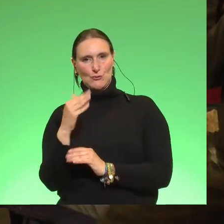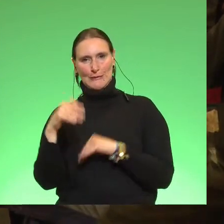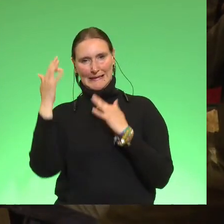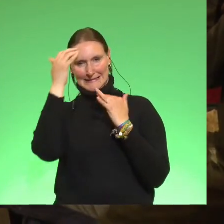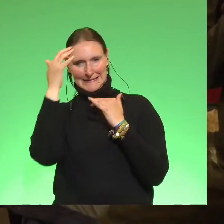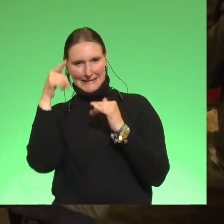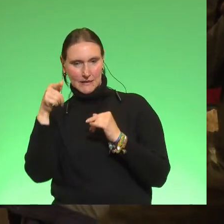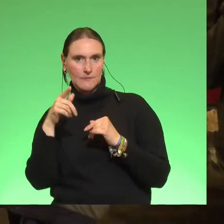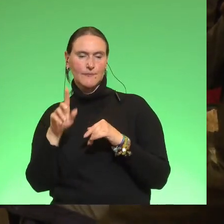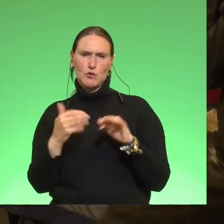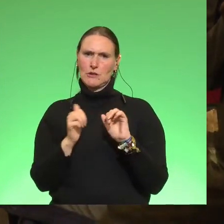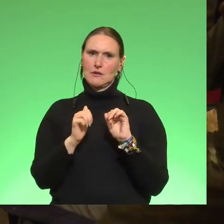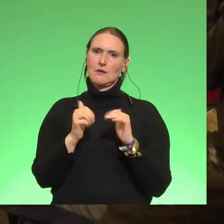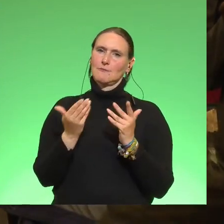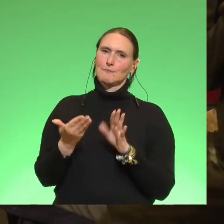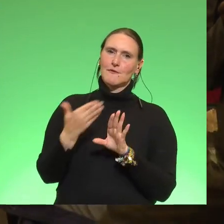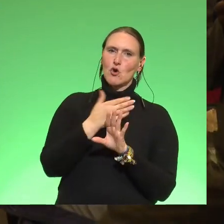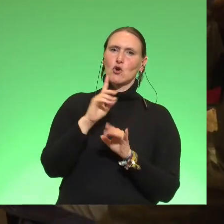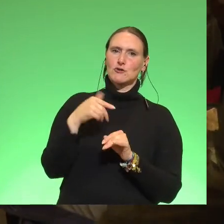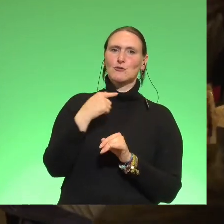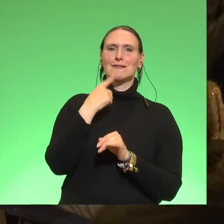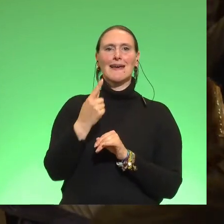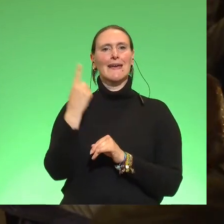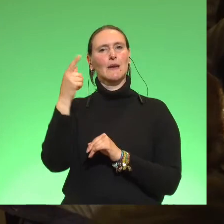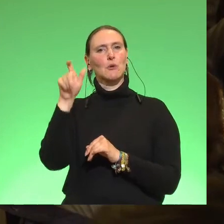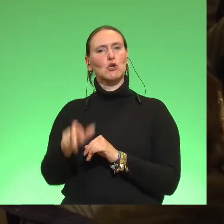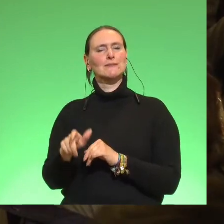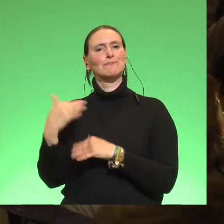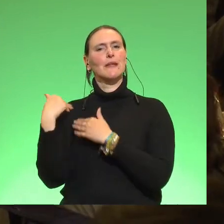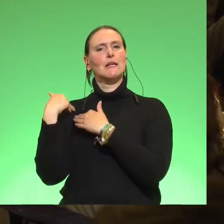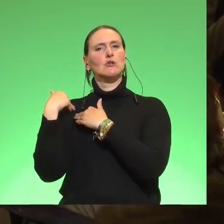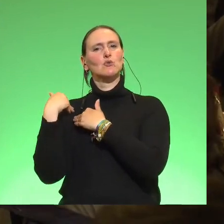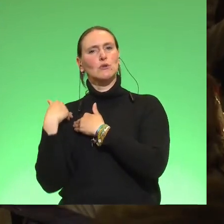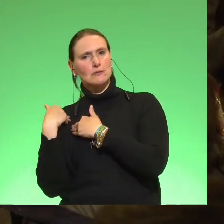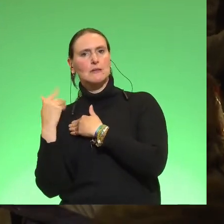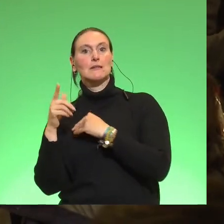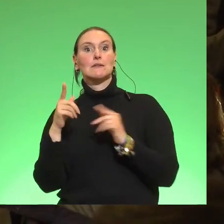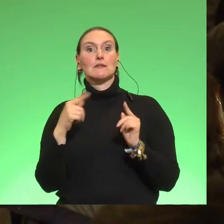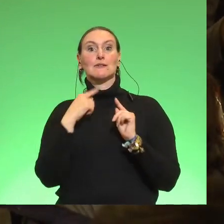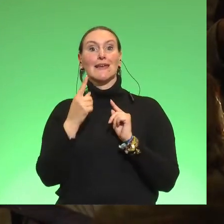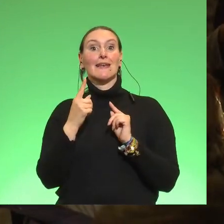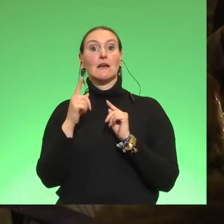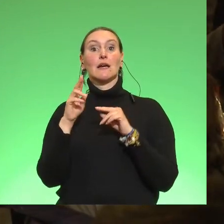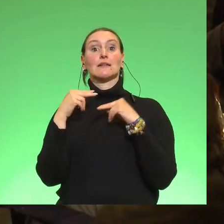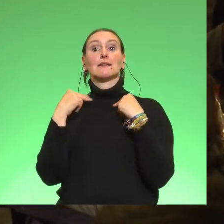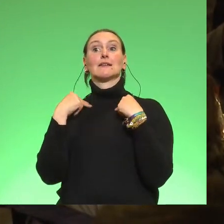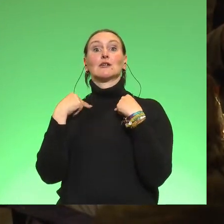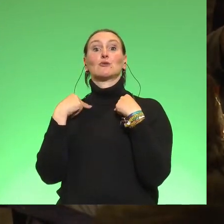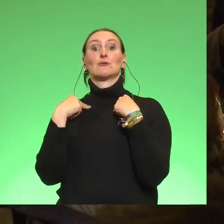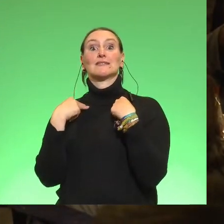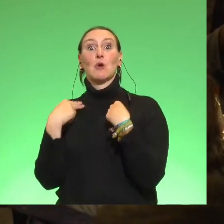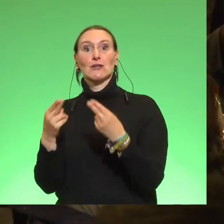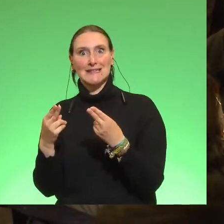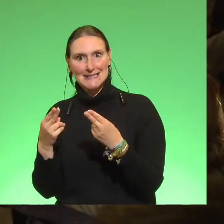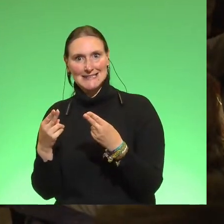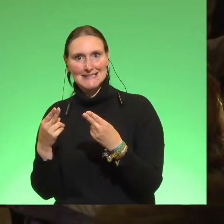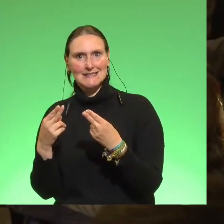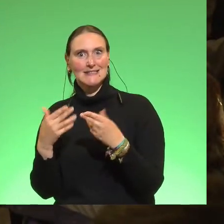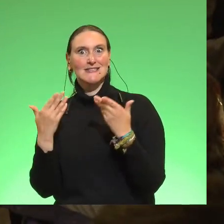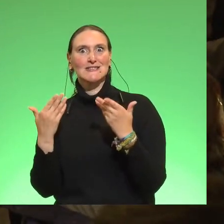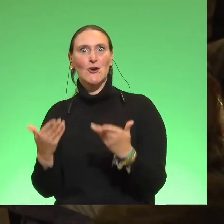Haraway, actually, who says responsibility means to be response-able. Mm-hmm, mm-hmm. And maybe we